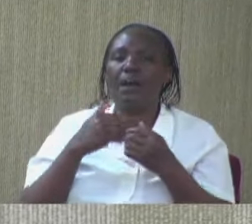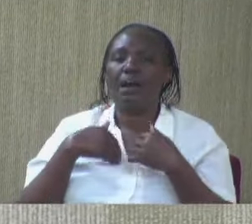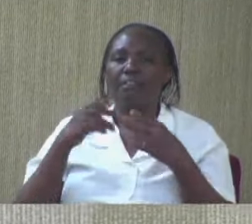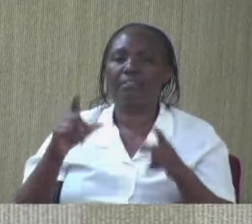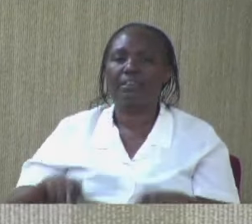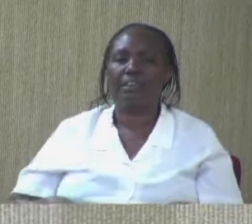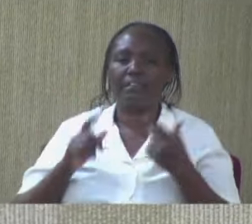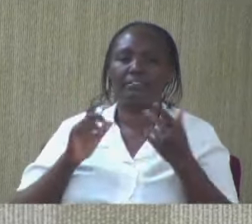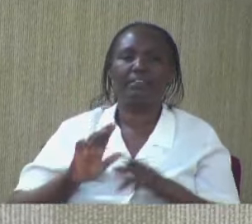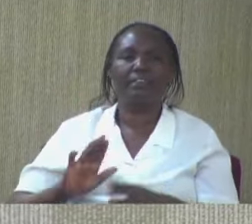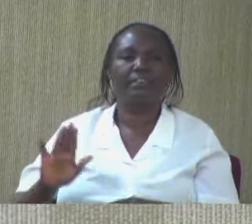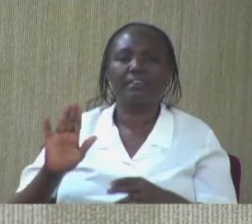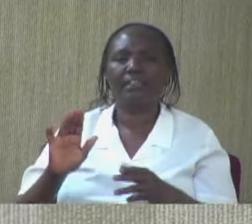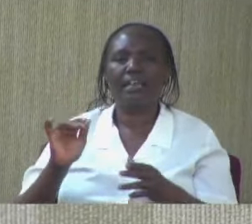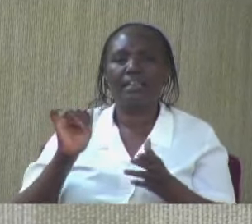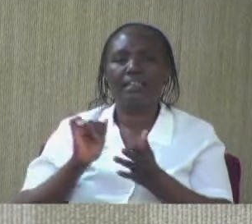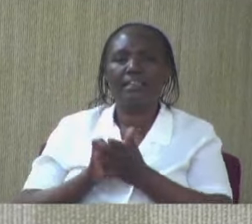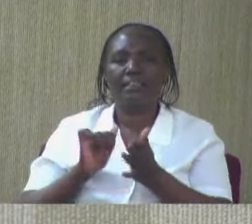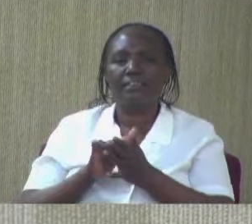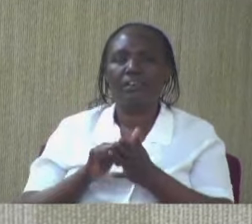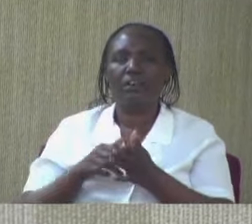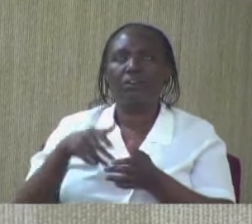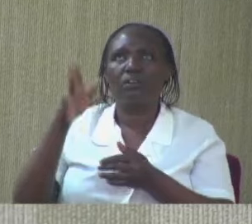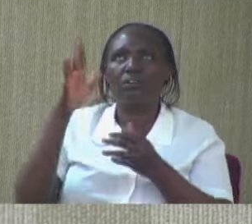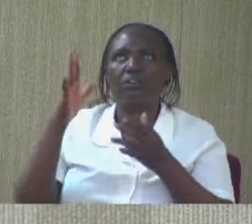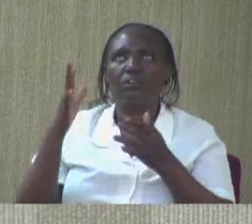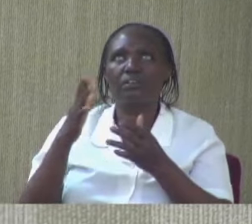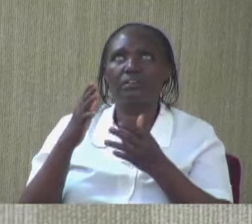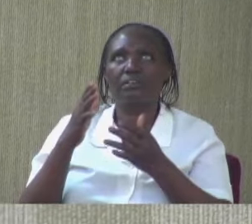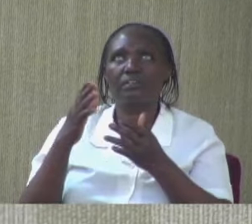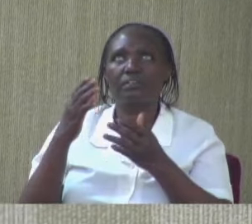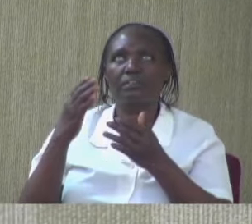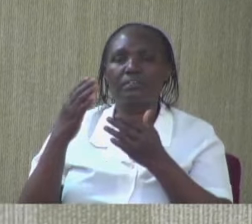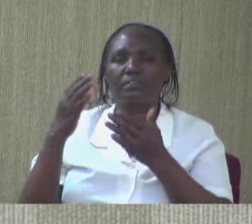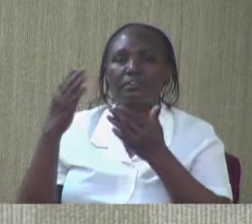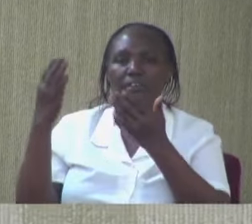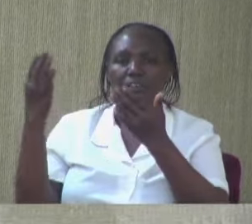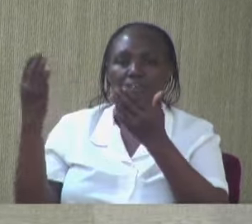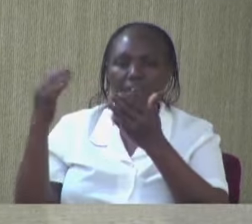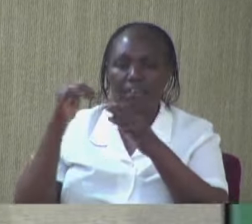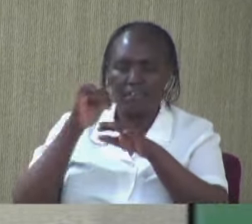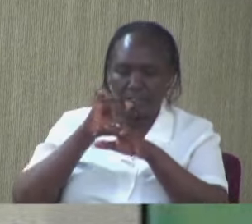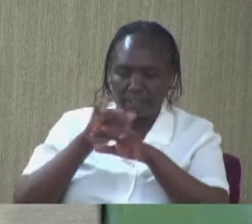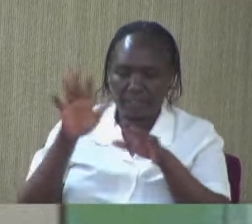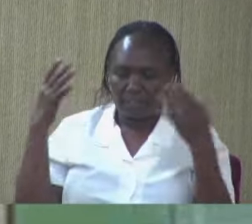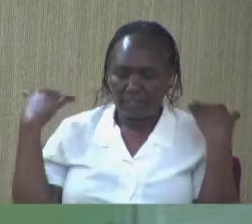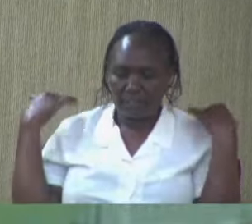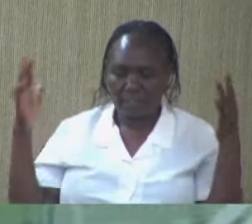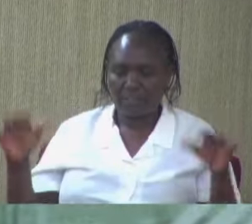And God sent the angels to save his servant John.